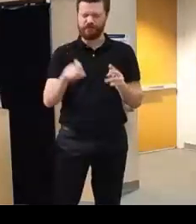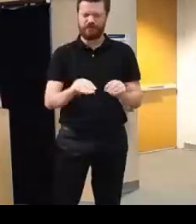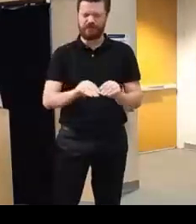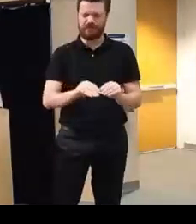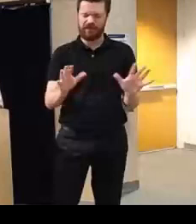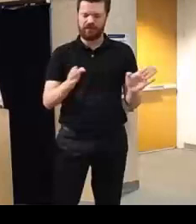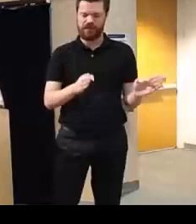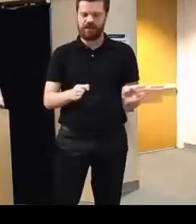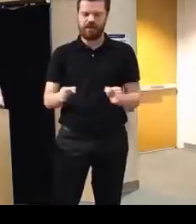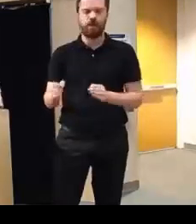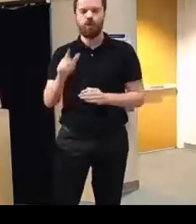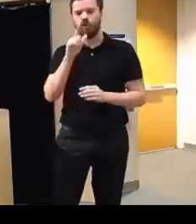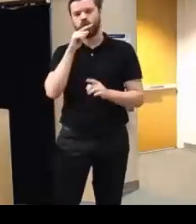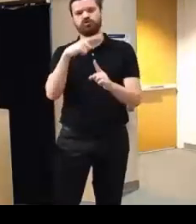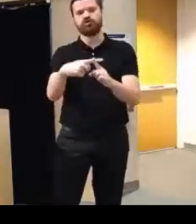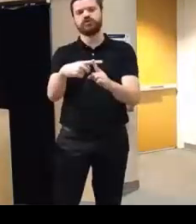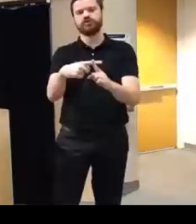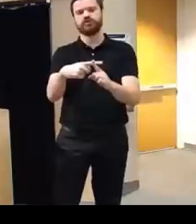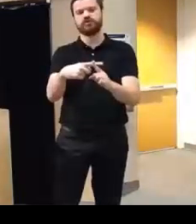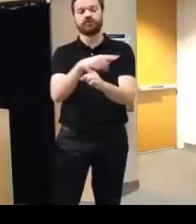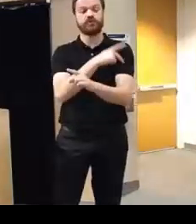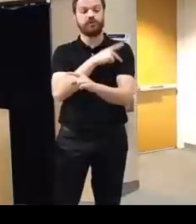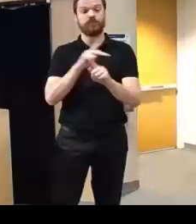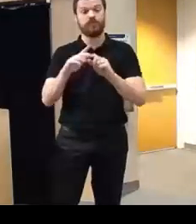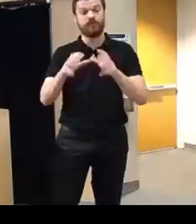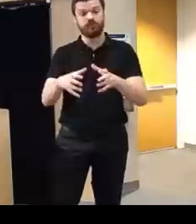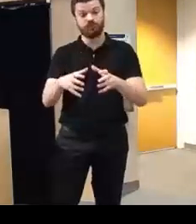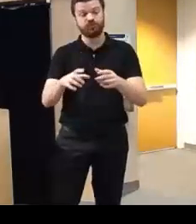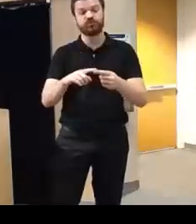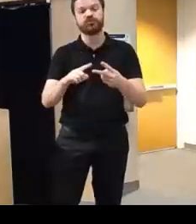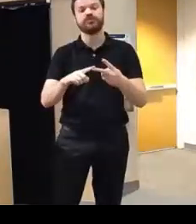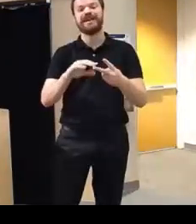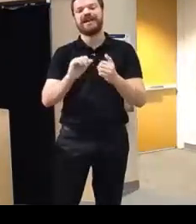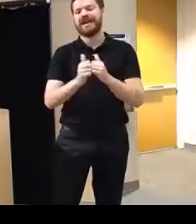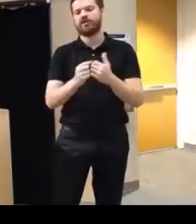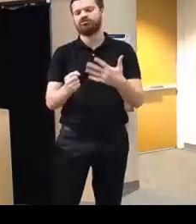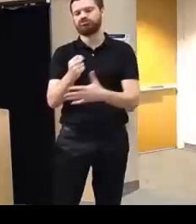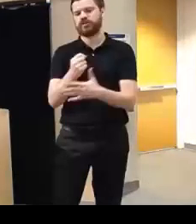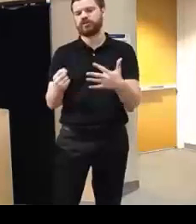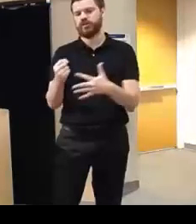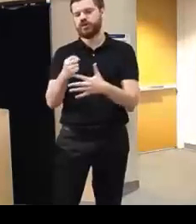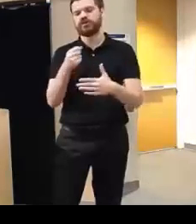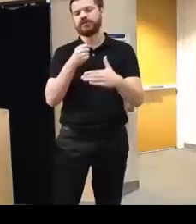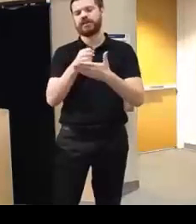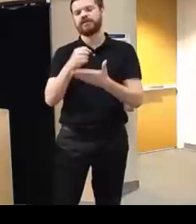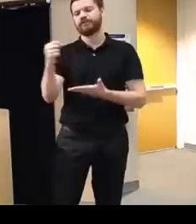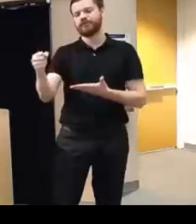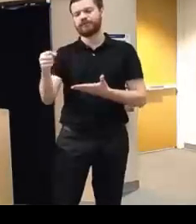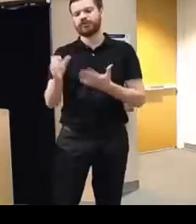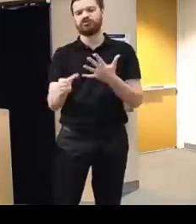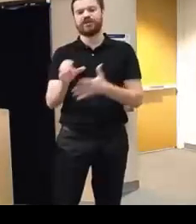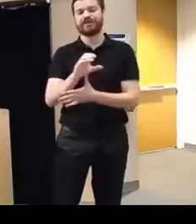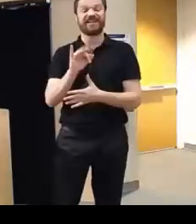clear plans of who the target is, what the patient population is, and how you triage and have admission criteria.